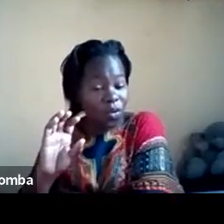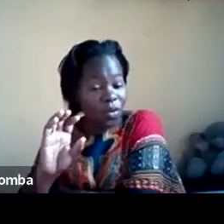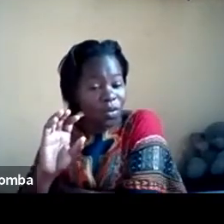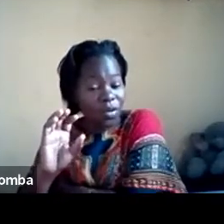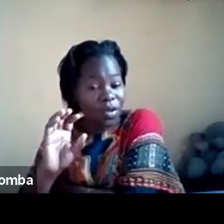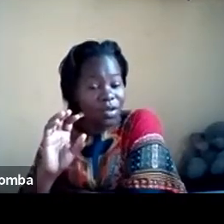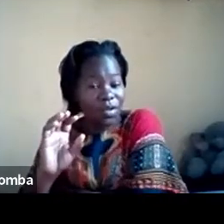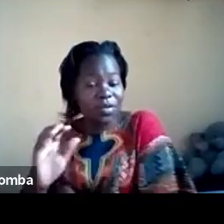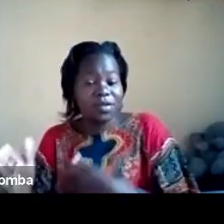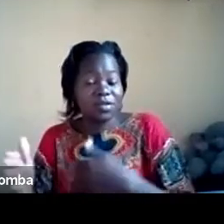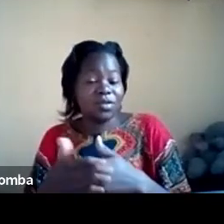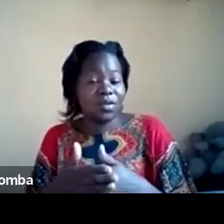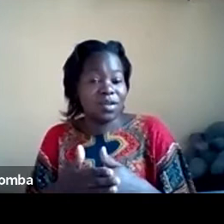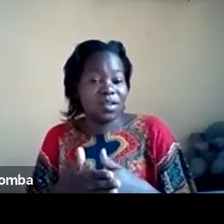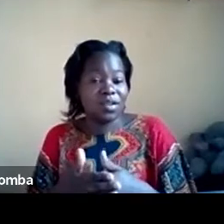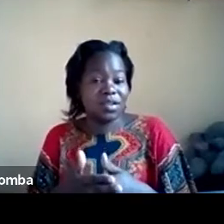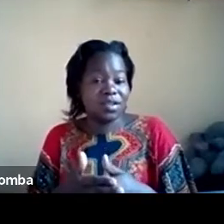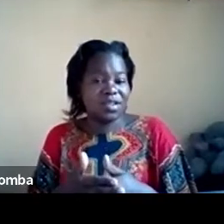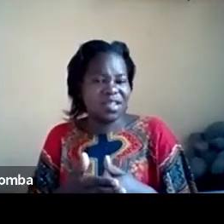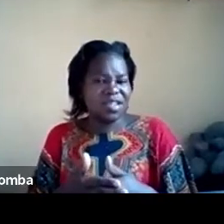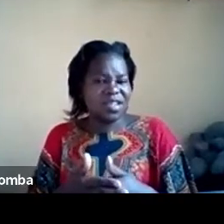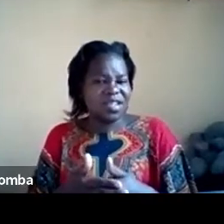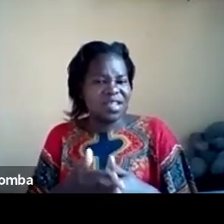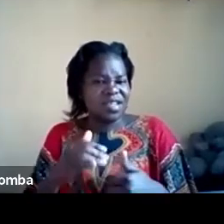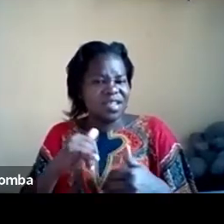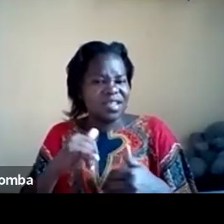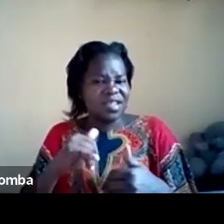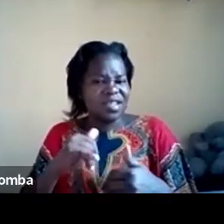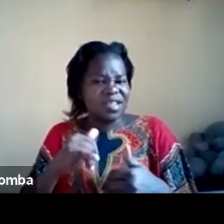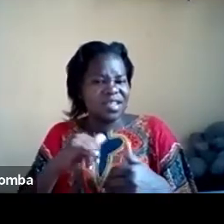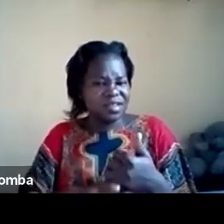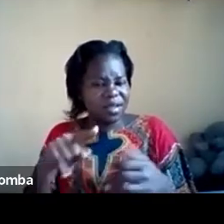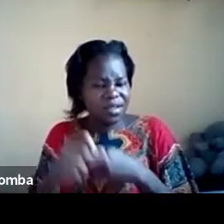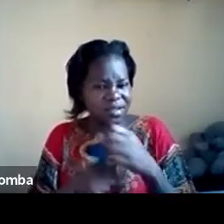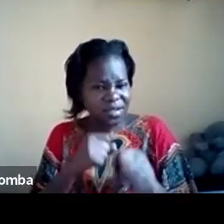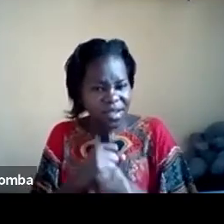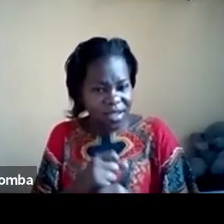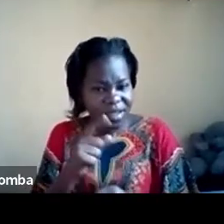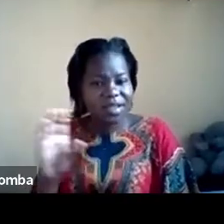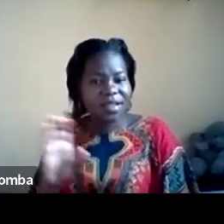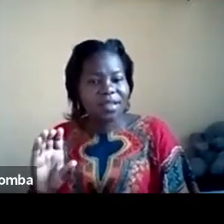sometime, I think in September this year, Rio Tinto offered her a contract.